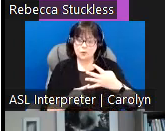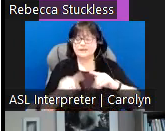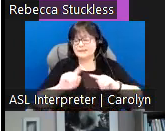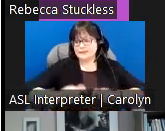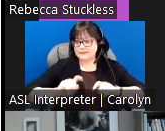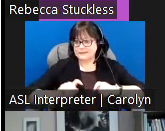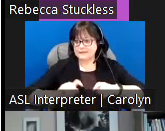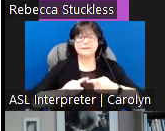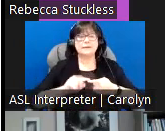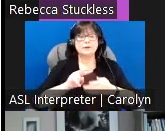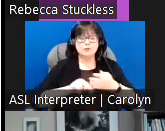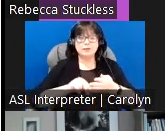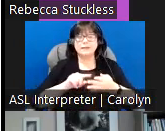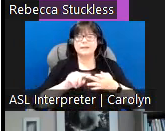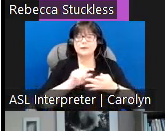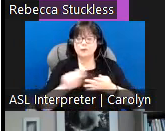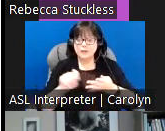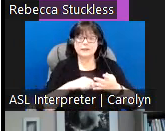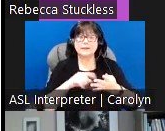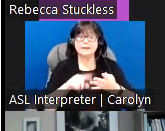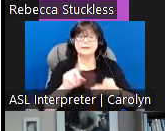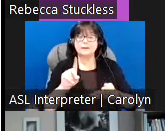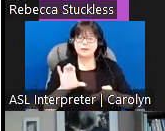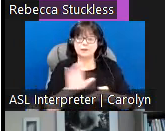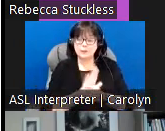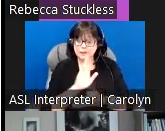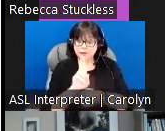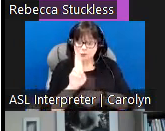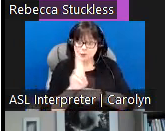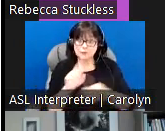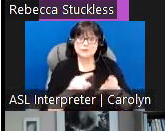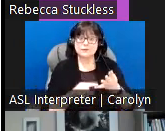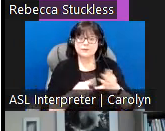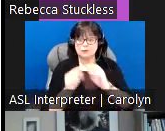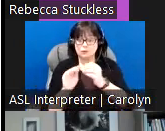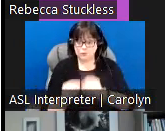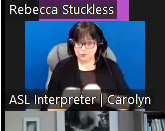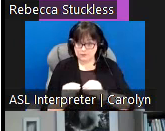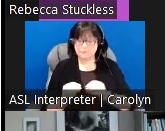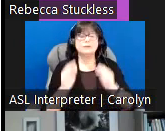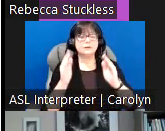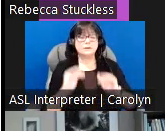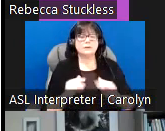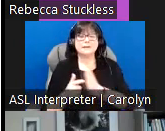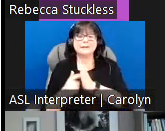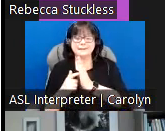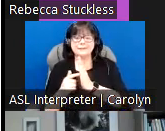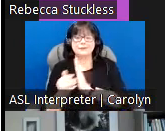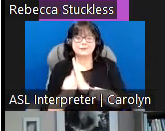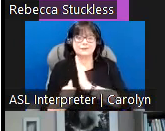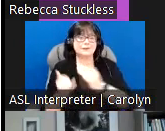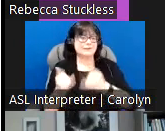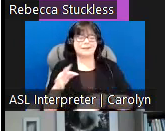document use, numeracy, 4 competencies. It aligns with essential skills, which are now called skills for